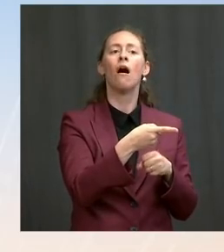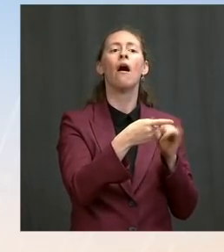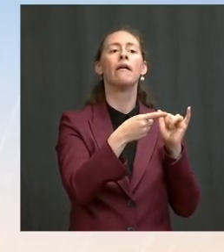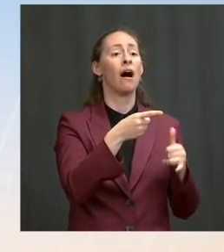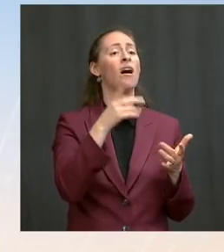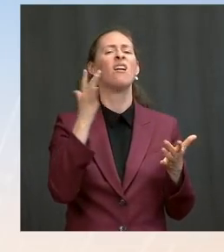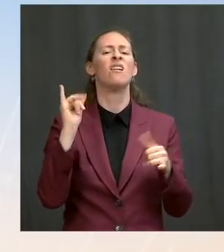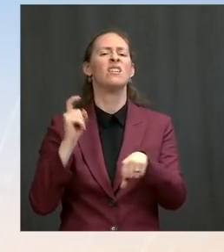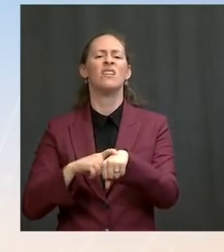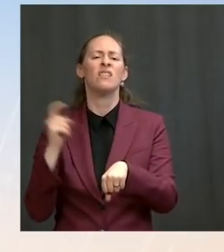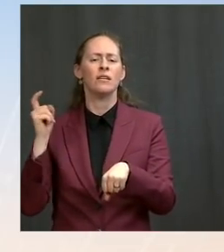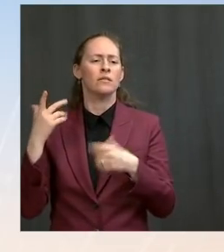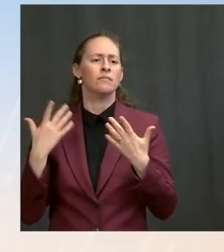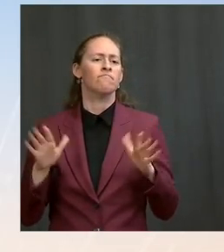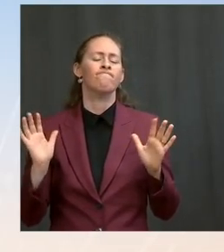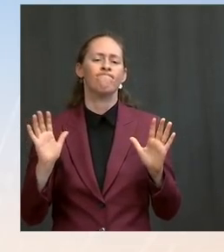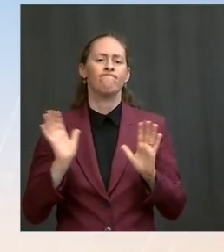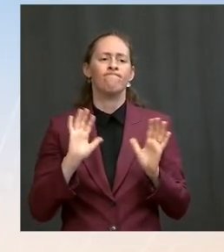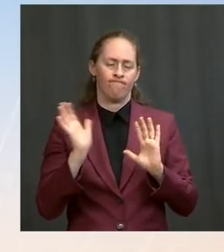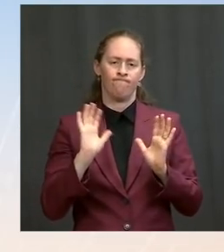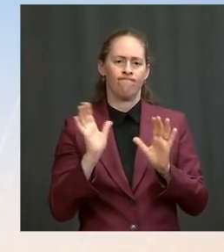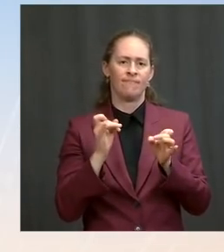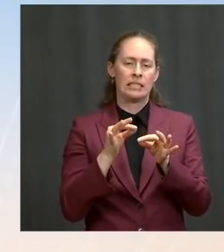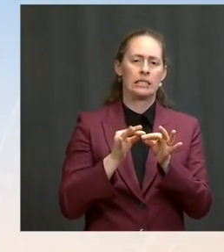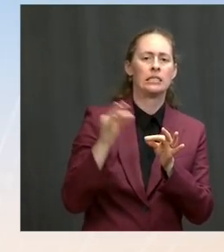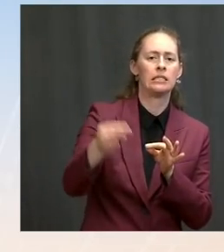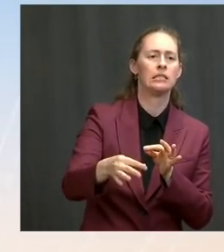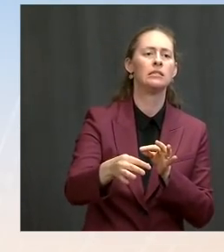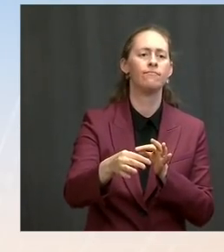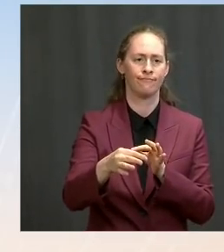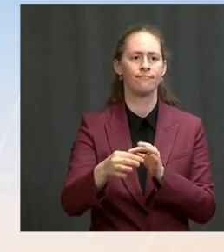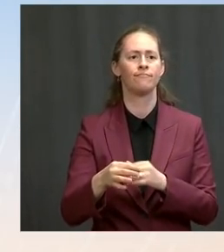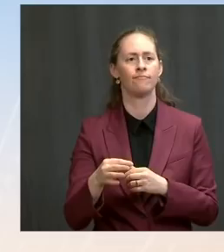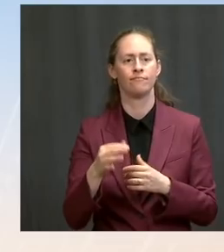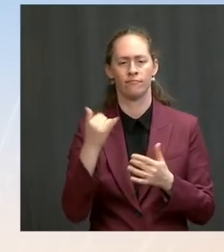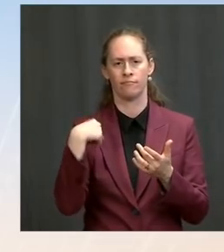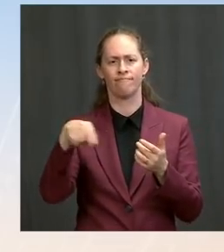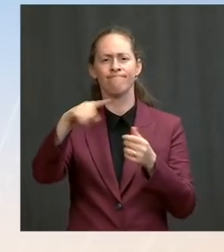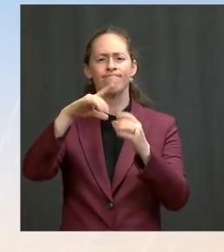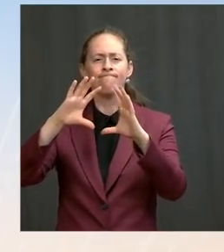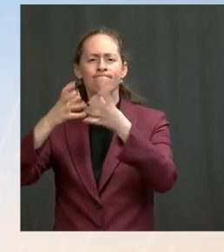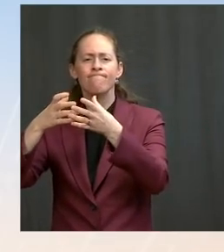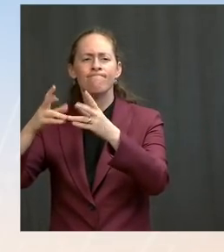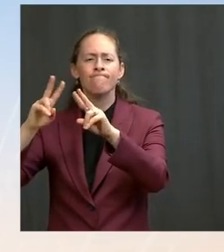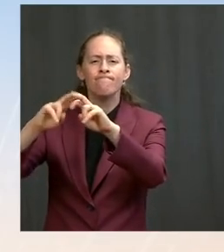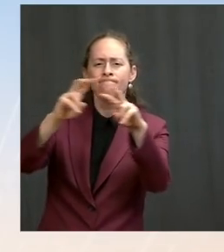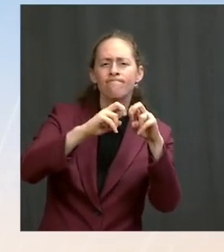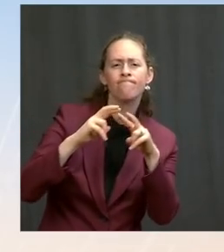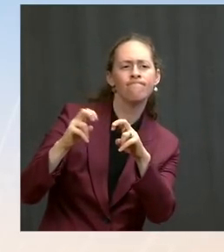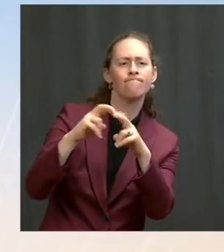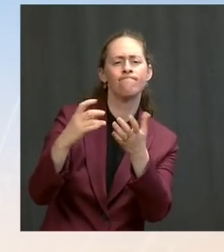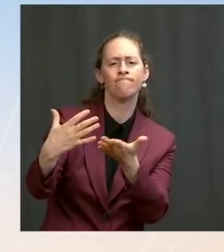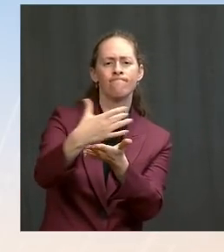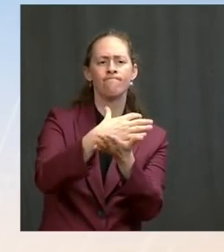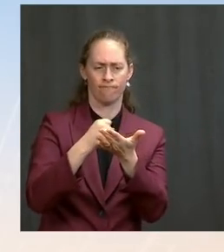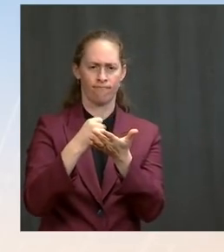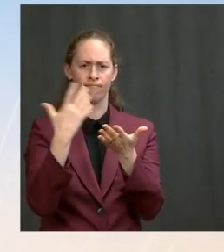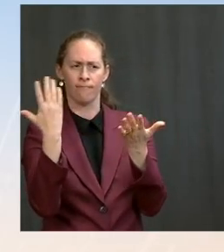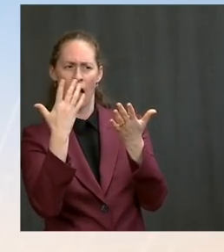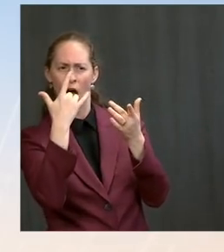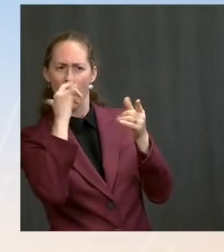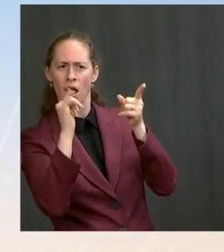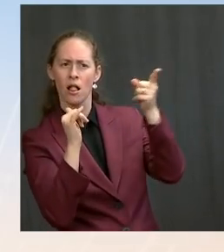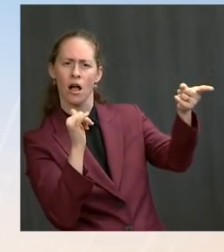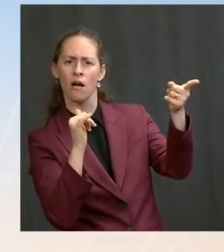There have been assessments out there made by our intelligence community and others about the conditions on the ground. We are going to continue to work with leaders